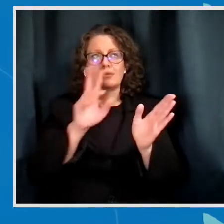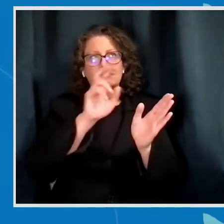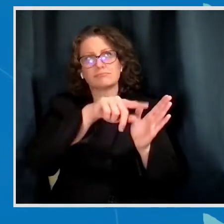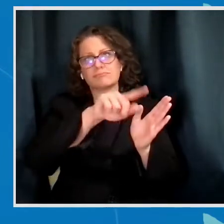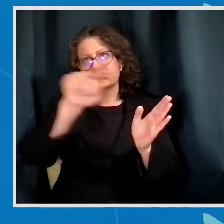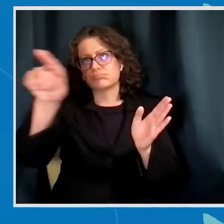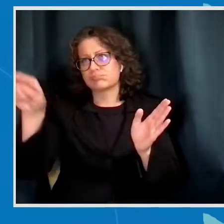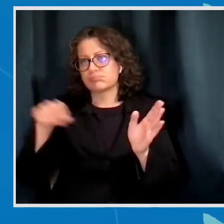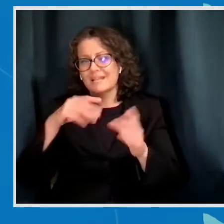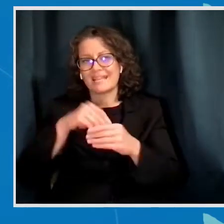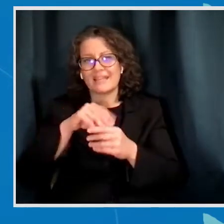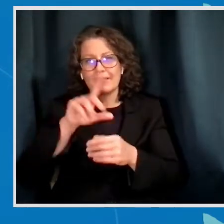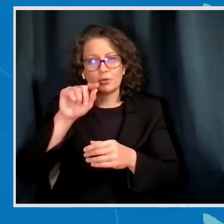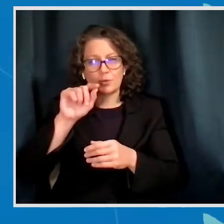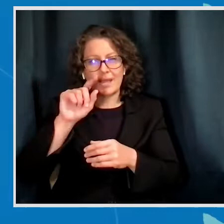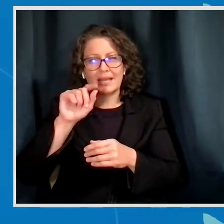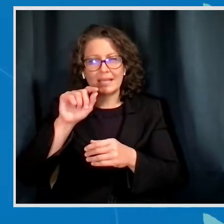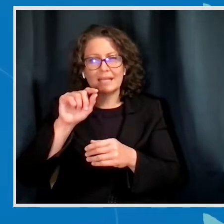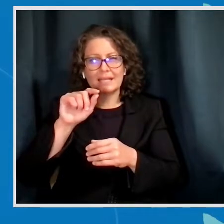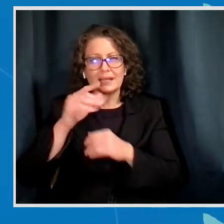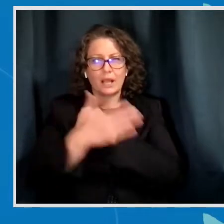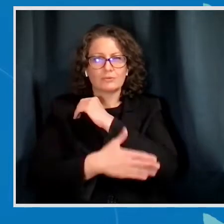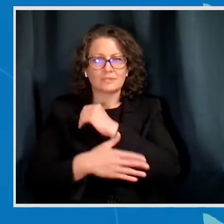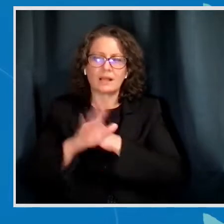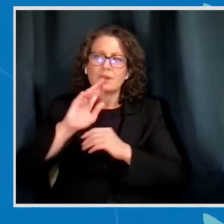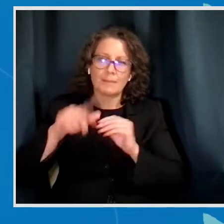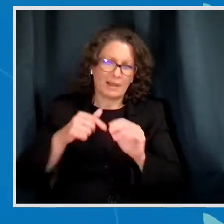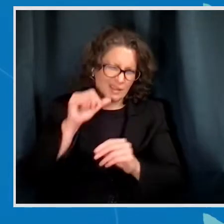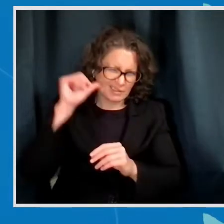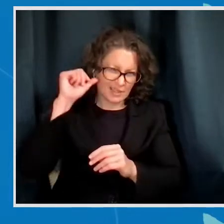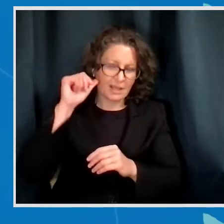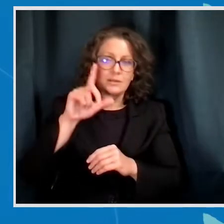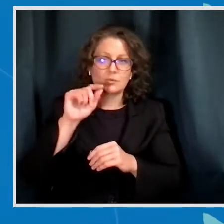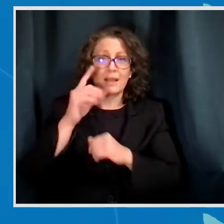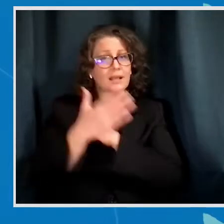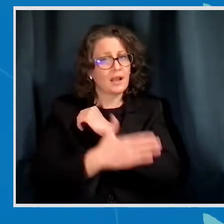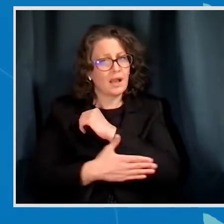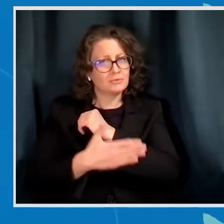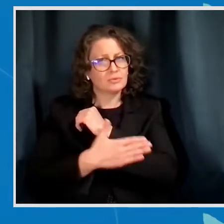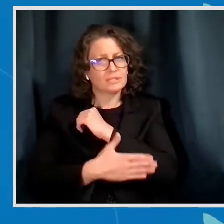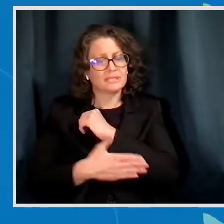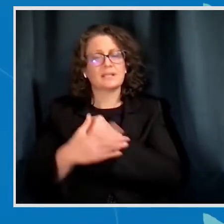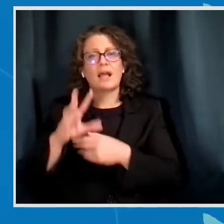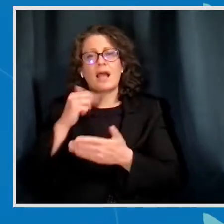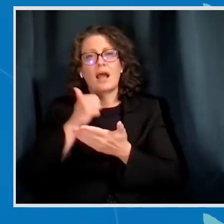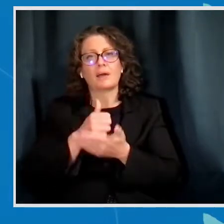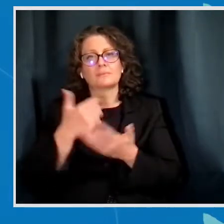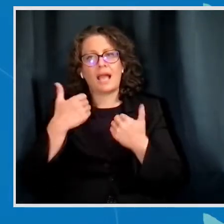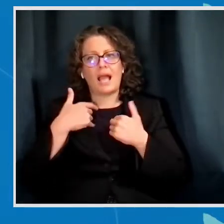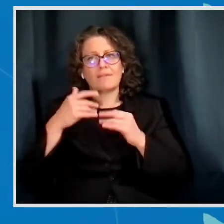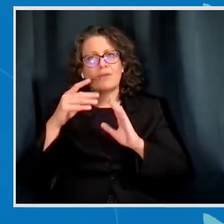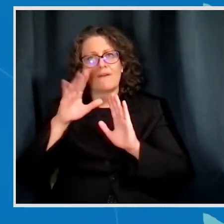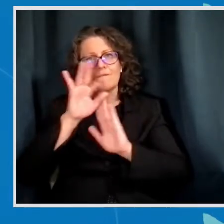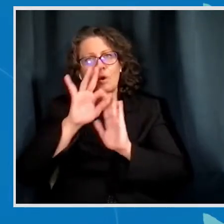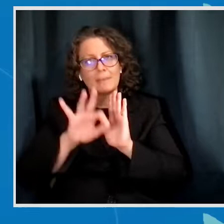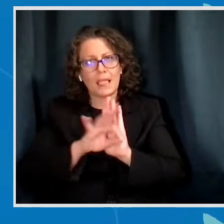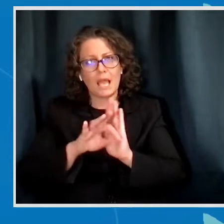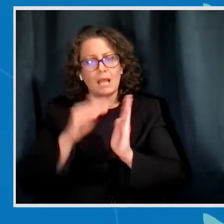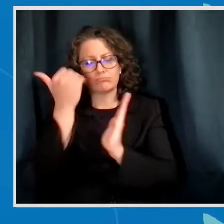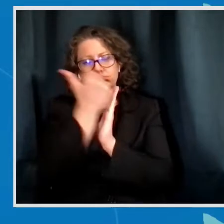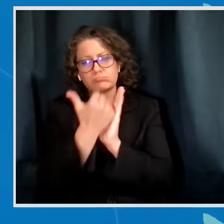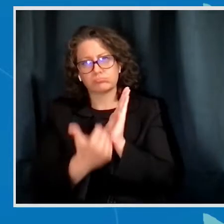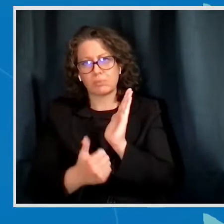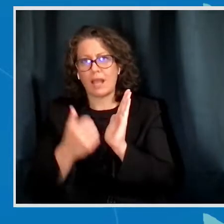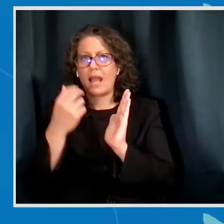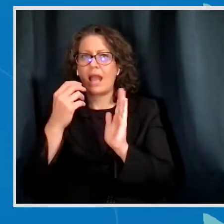countries. I think it's really helpful for everybody to sort of have your formula that you lay down as to how you see this problem.